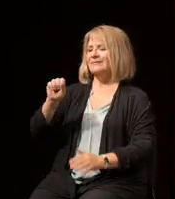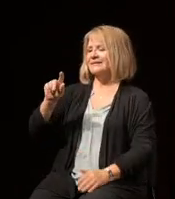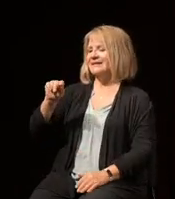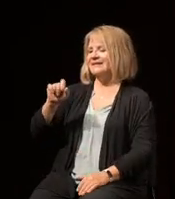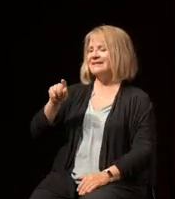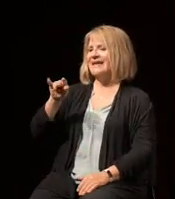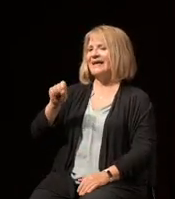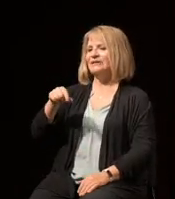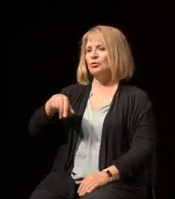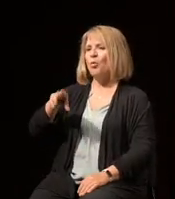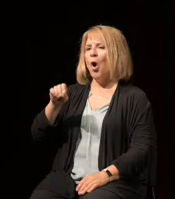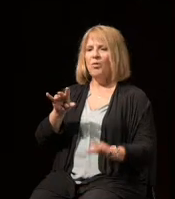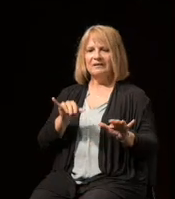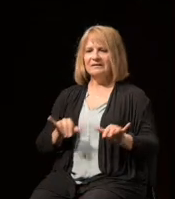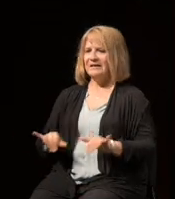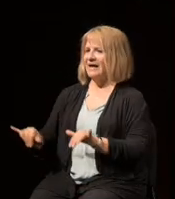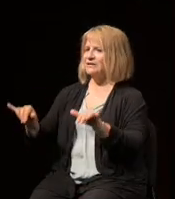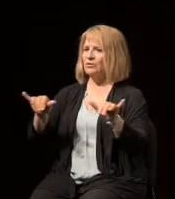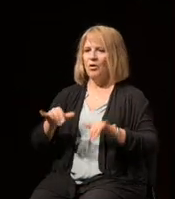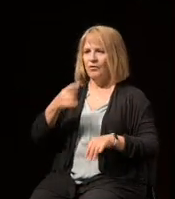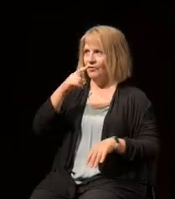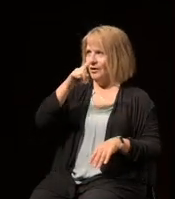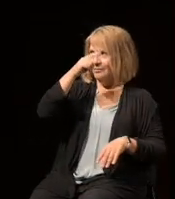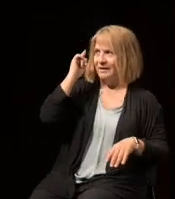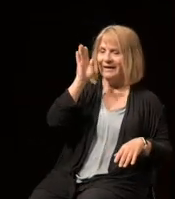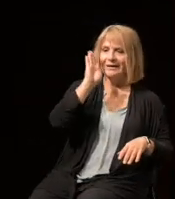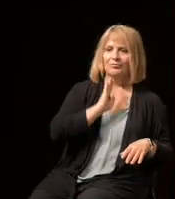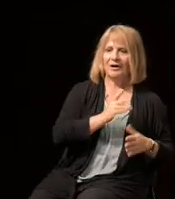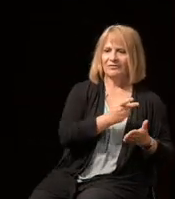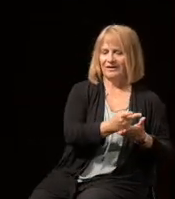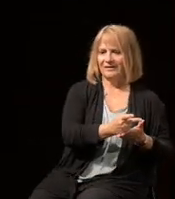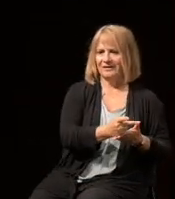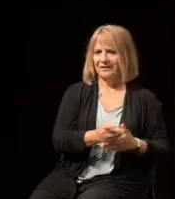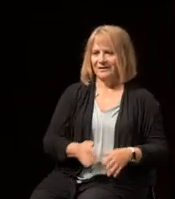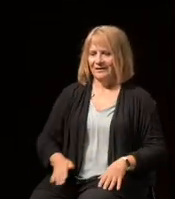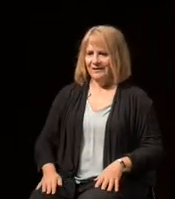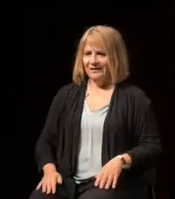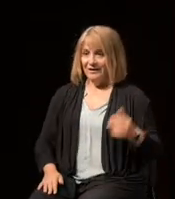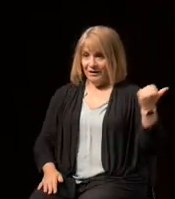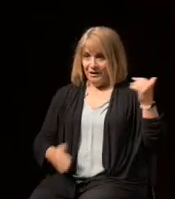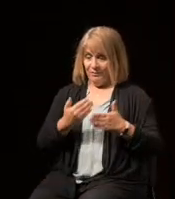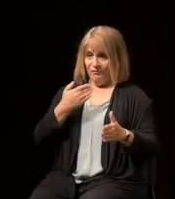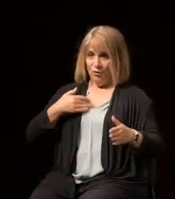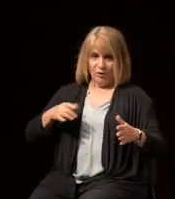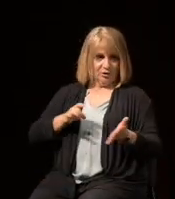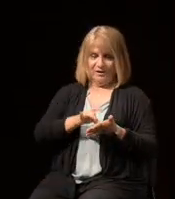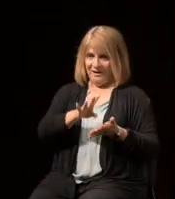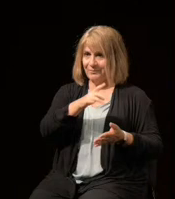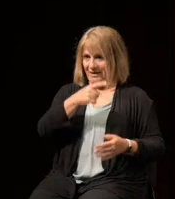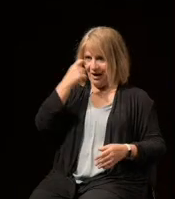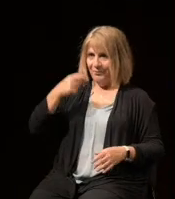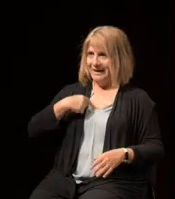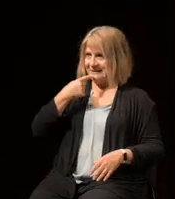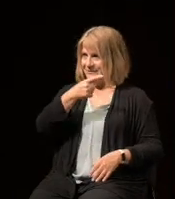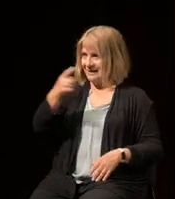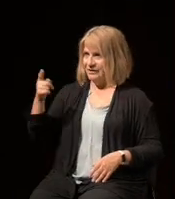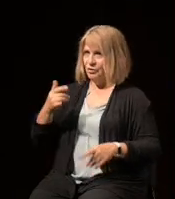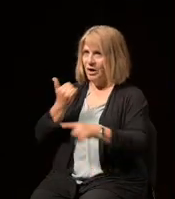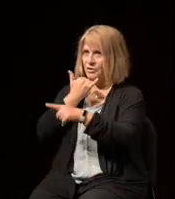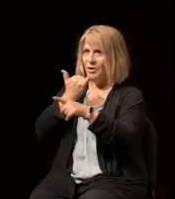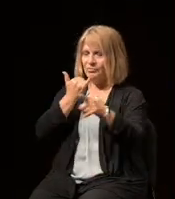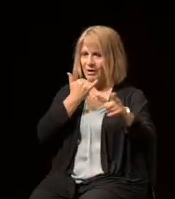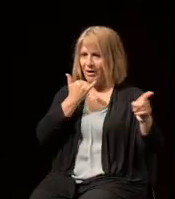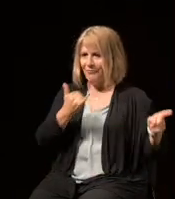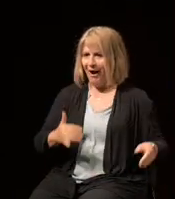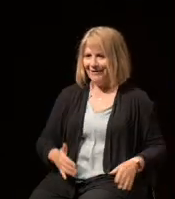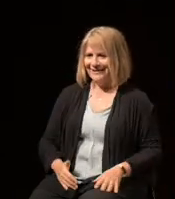brown student failure. Okay, but before y'all run me out of here, because it sounds like I'm just saying everything's wrong, I want